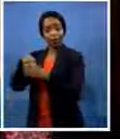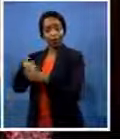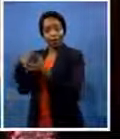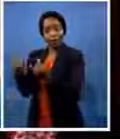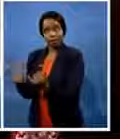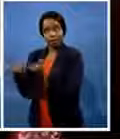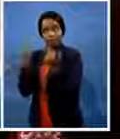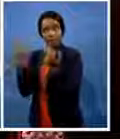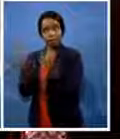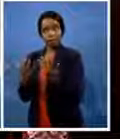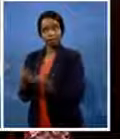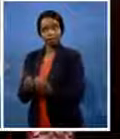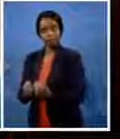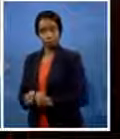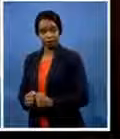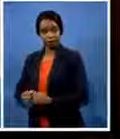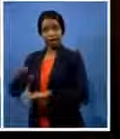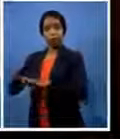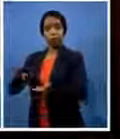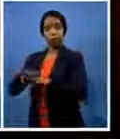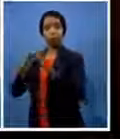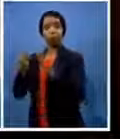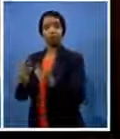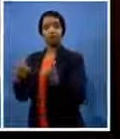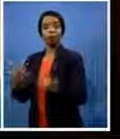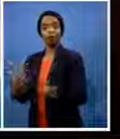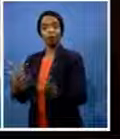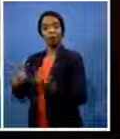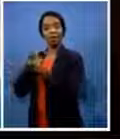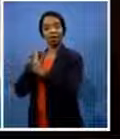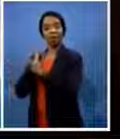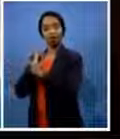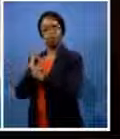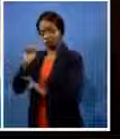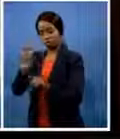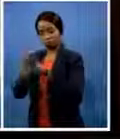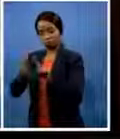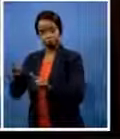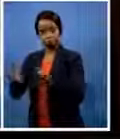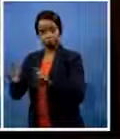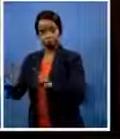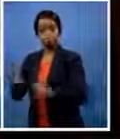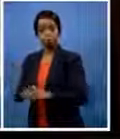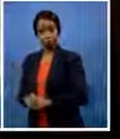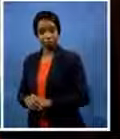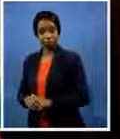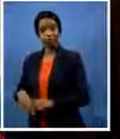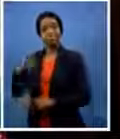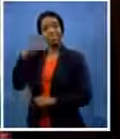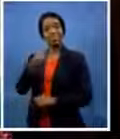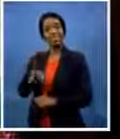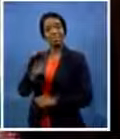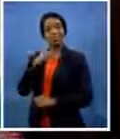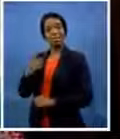from different institutions. If you were to get the chance to advise the president on how to go about securing